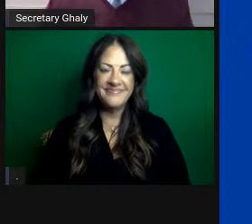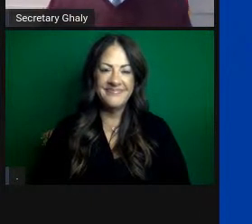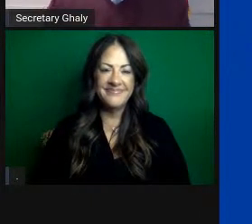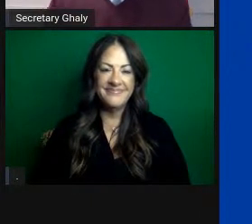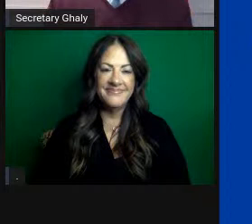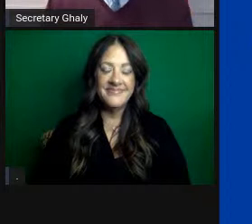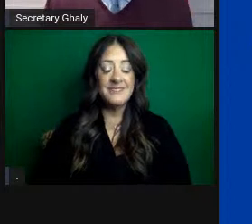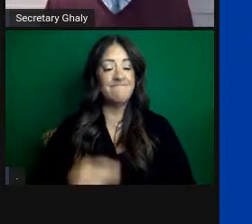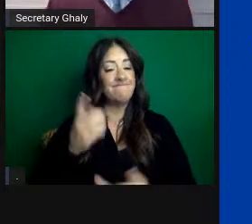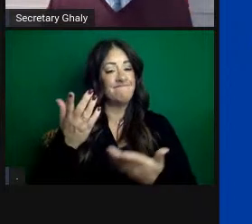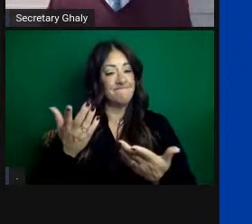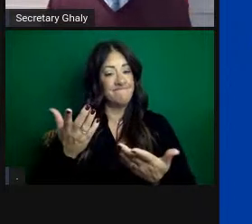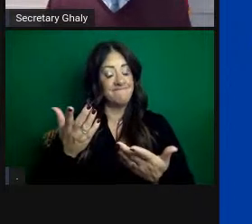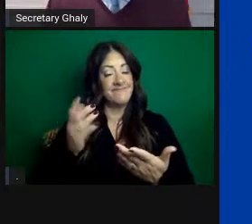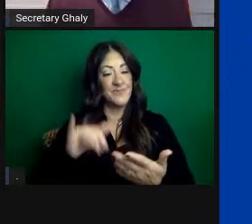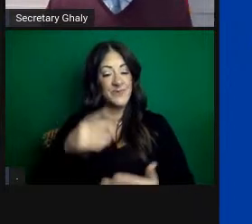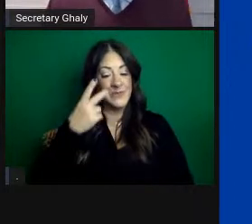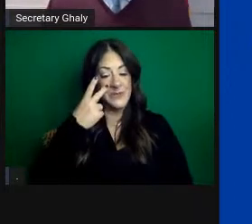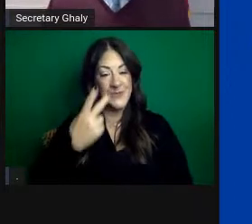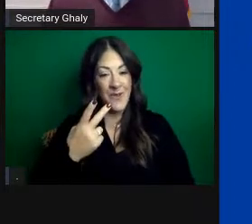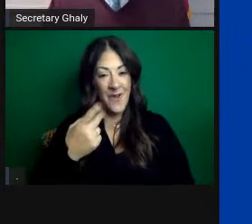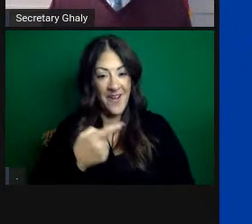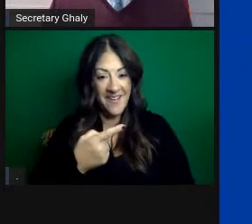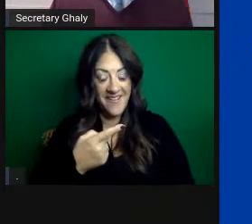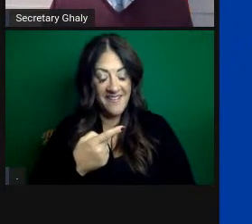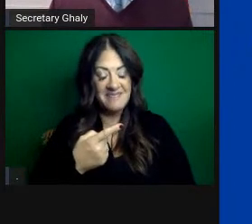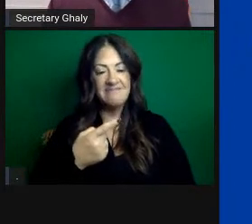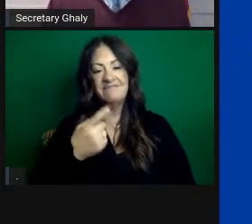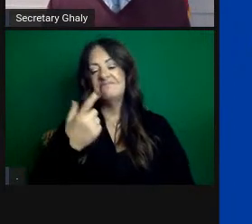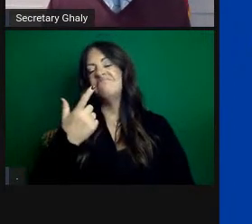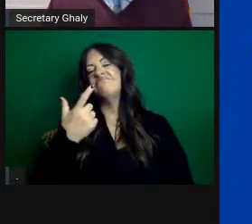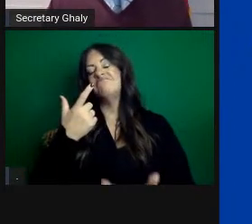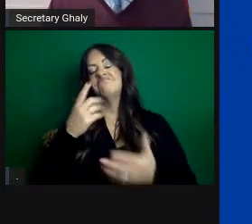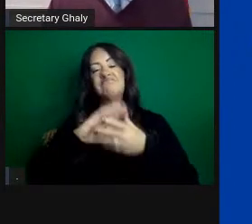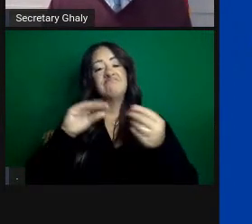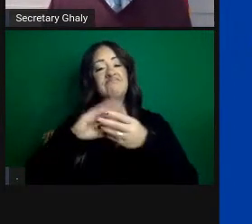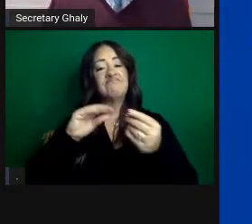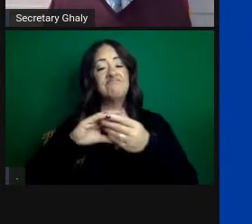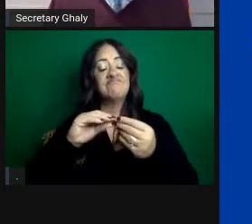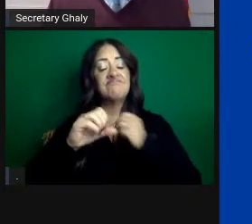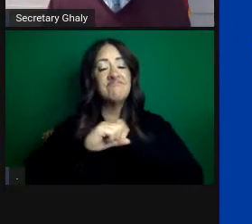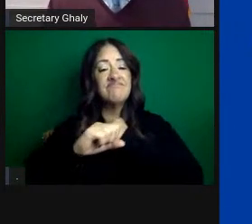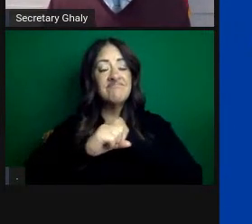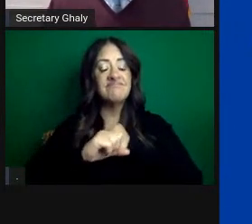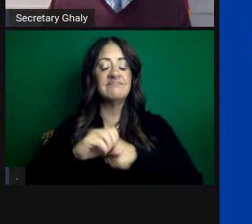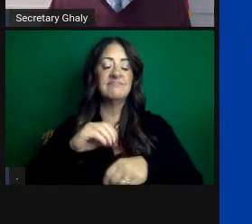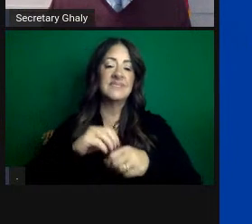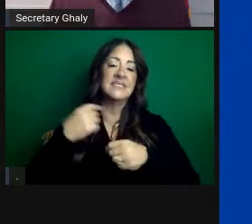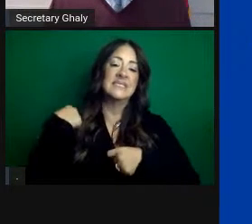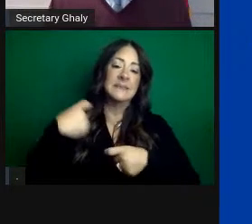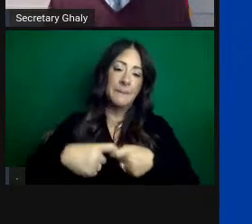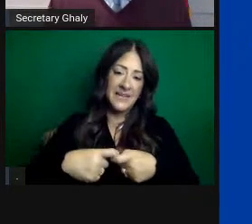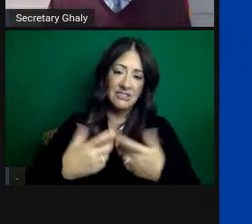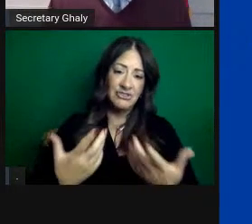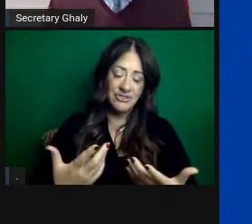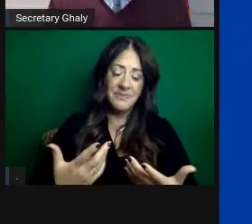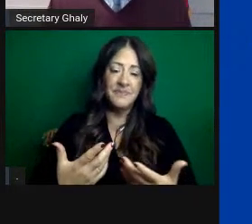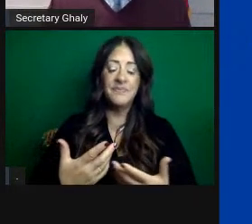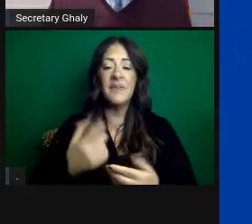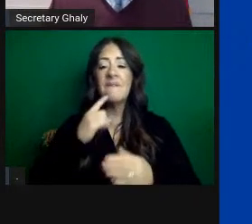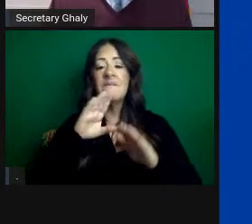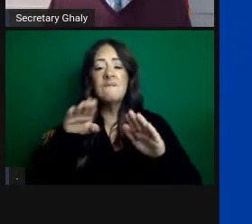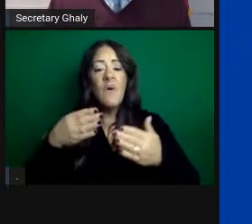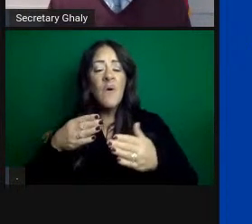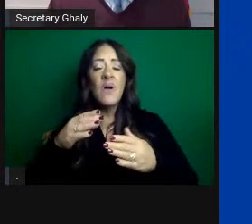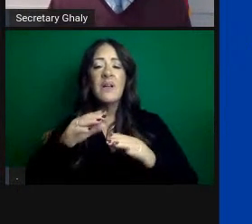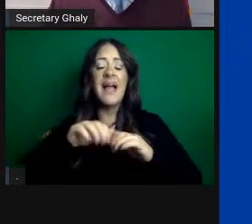And as you can see, that in Spanish public service announcement not only focuses on the way and